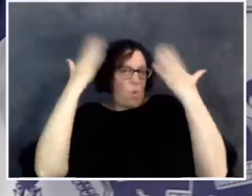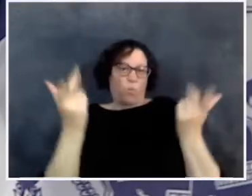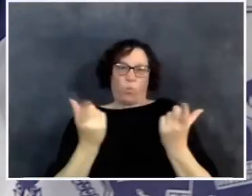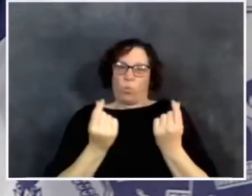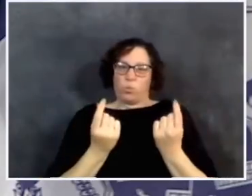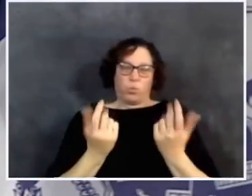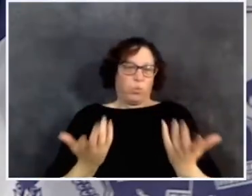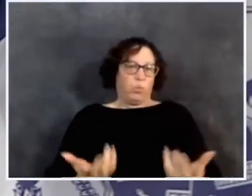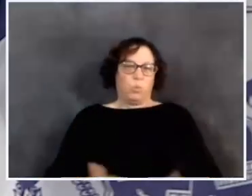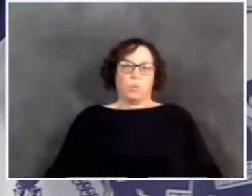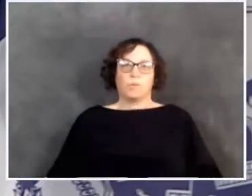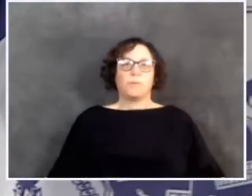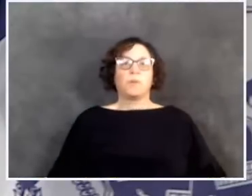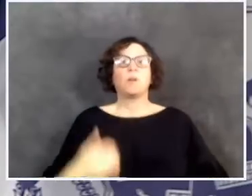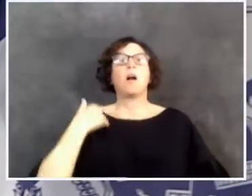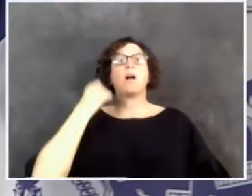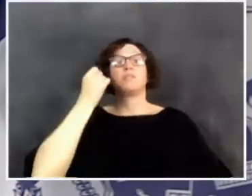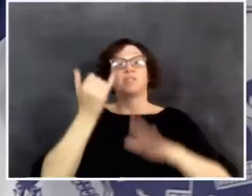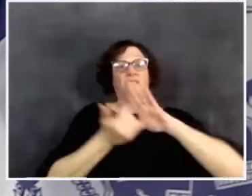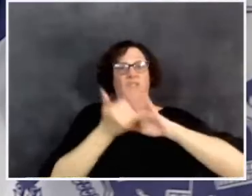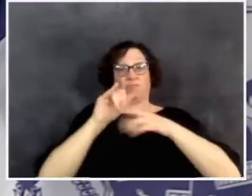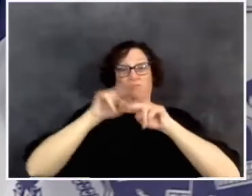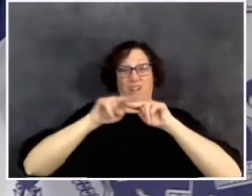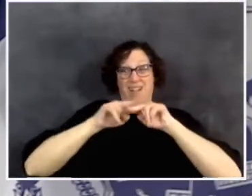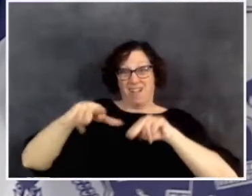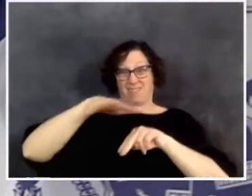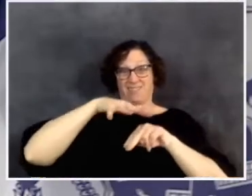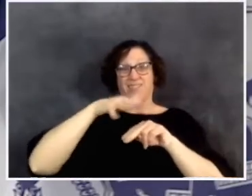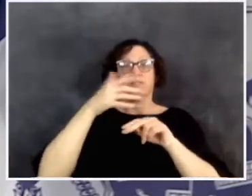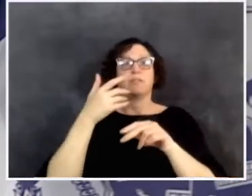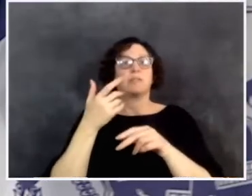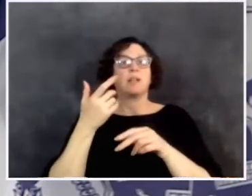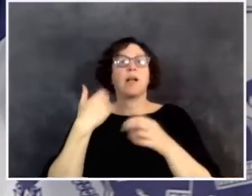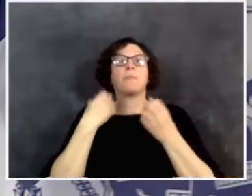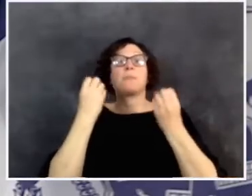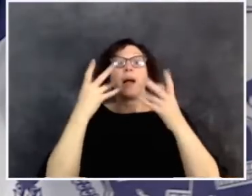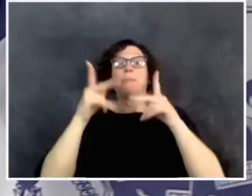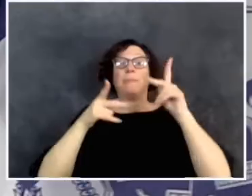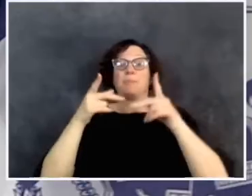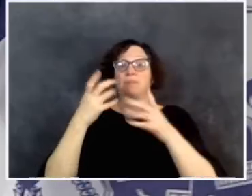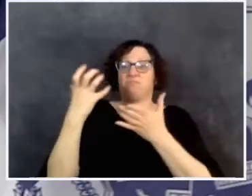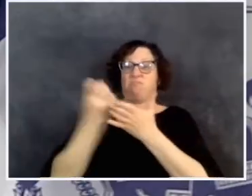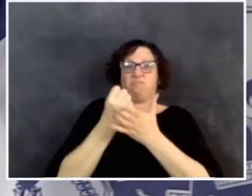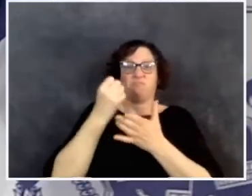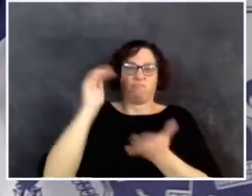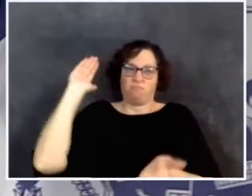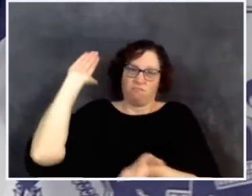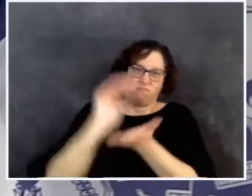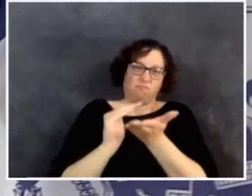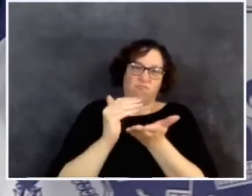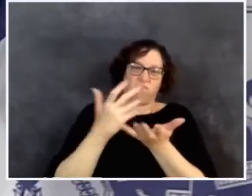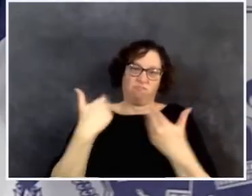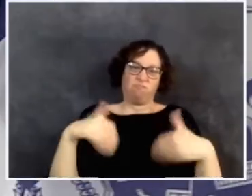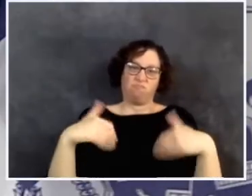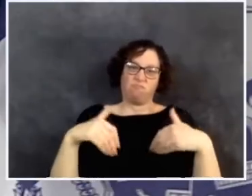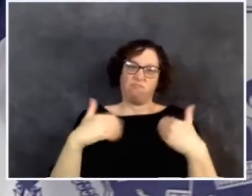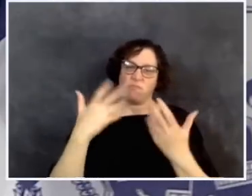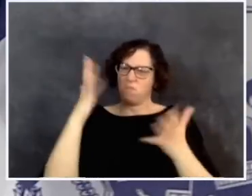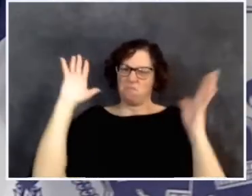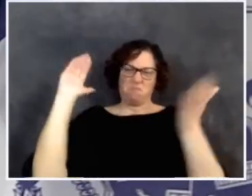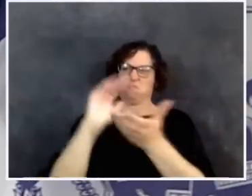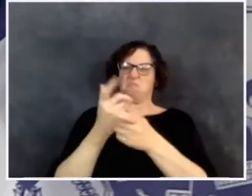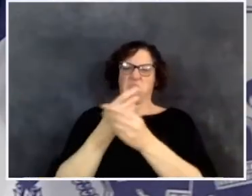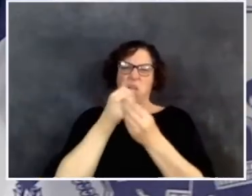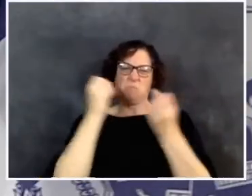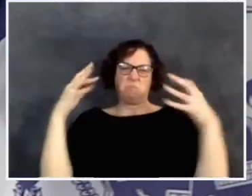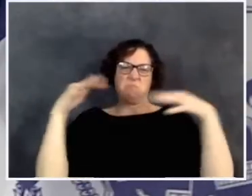So we need tight social distancing standards. And I think the MTA needs to do a better job of defining really clearly what's the maximum number of people that